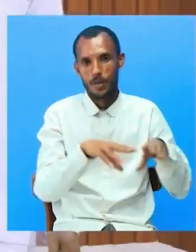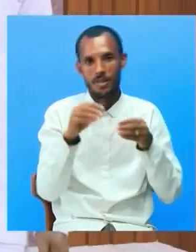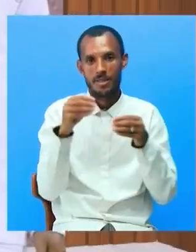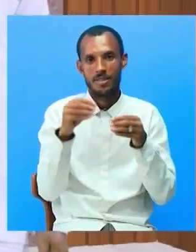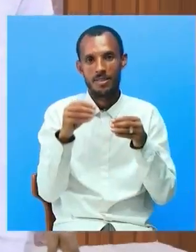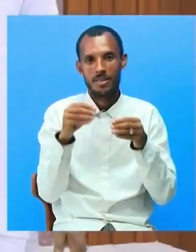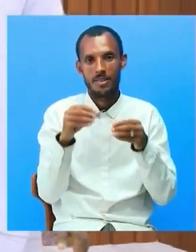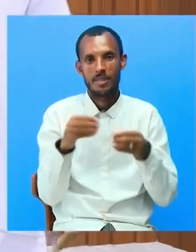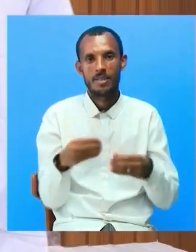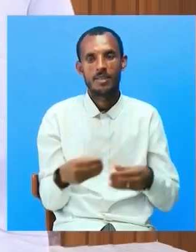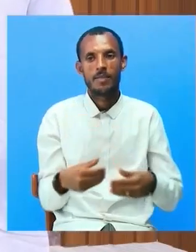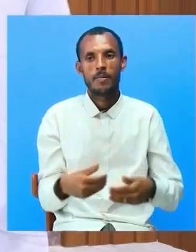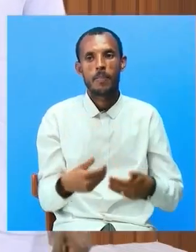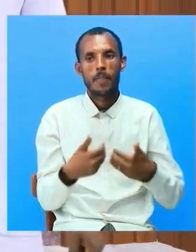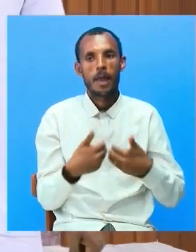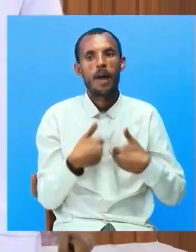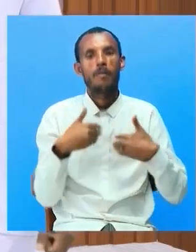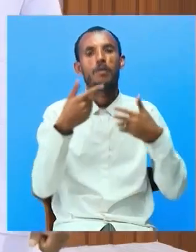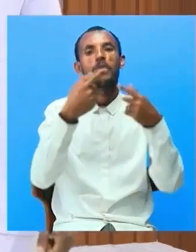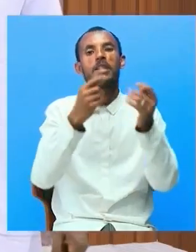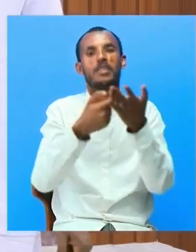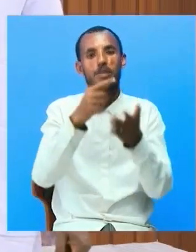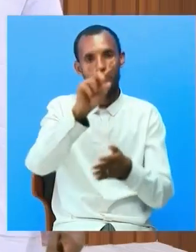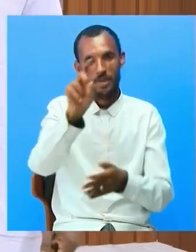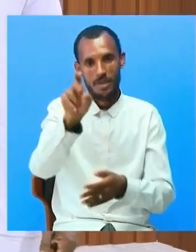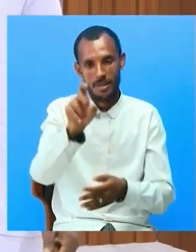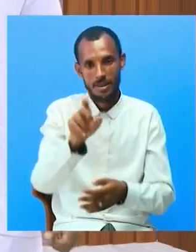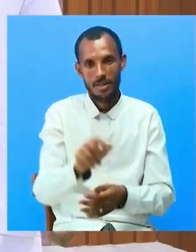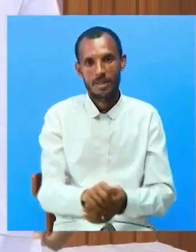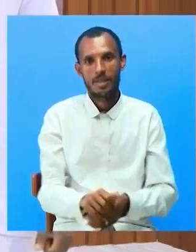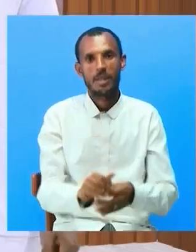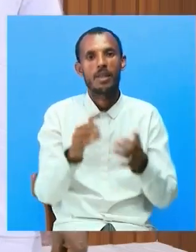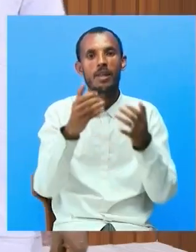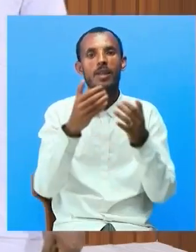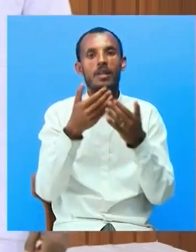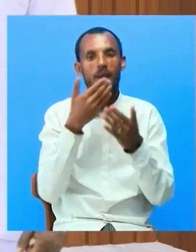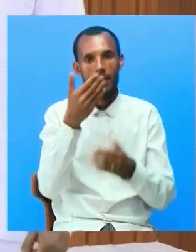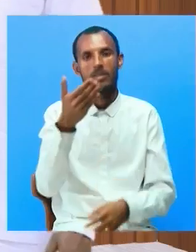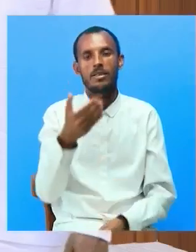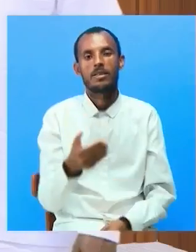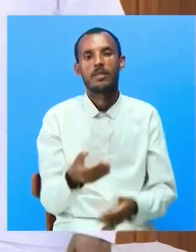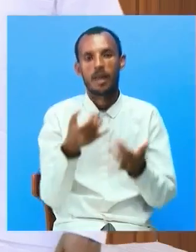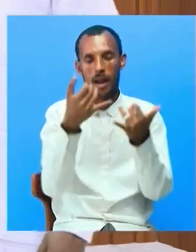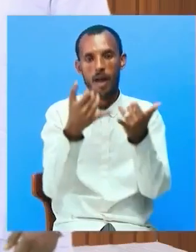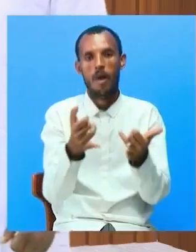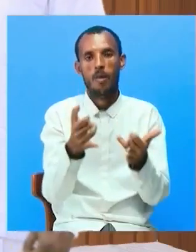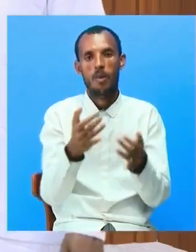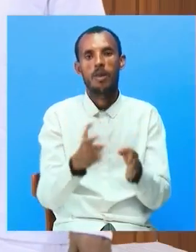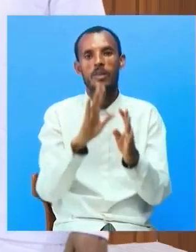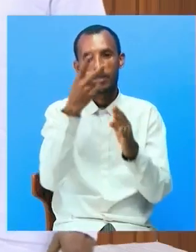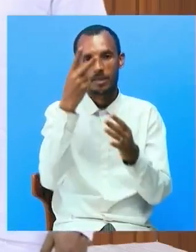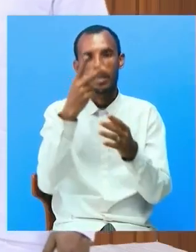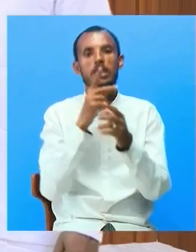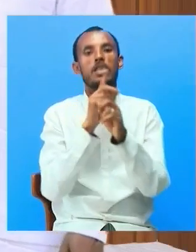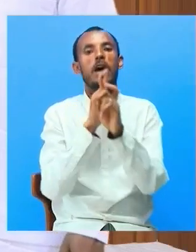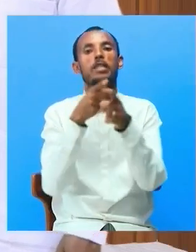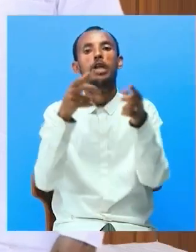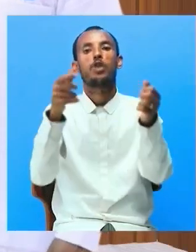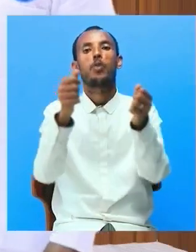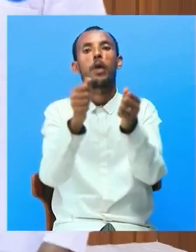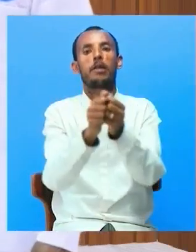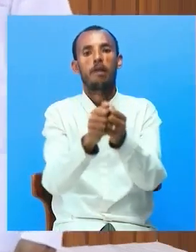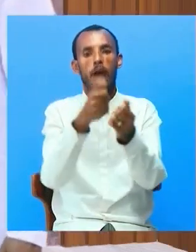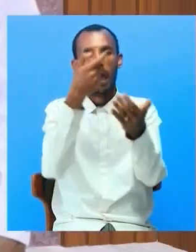Students, have you tried the question? Nice. Now, let's see the answer.